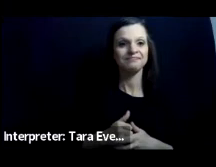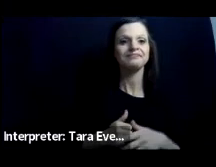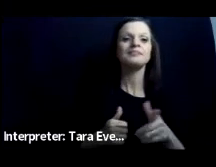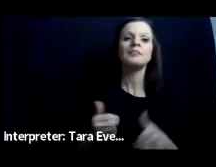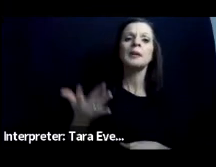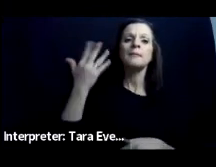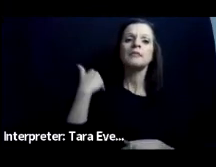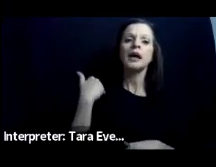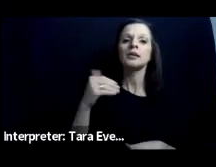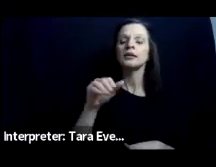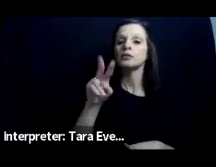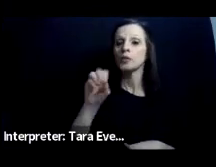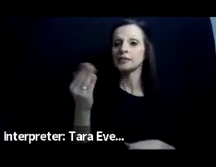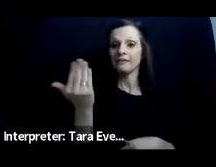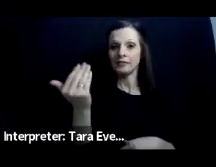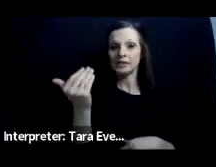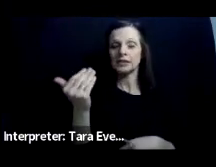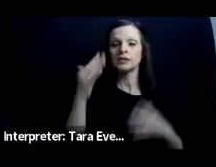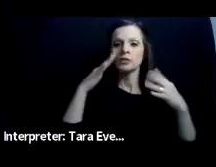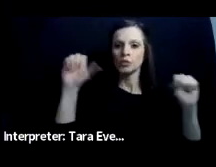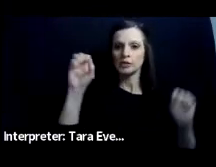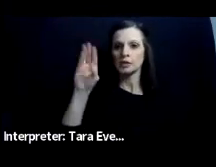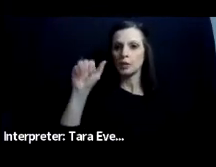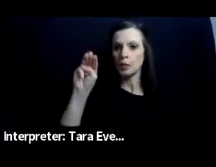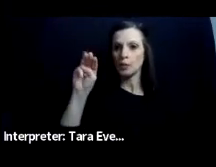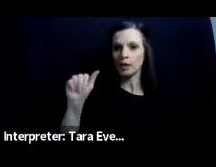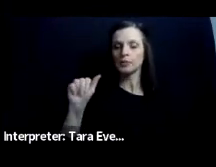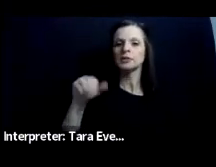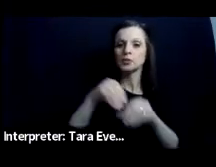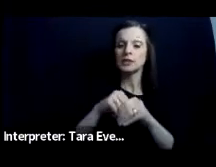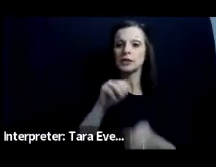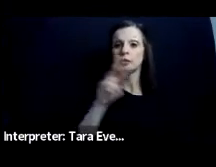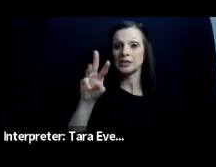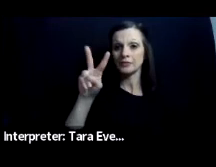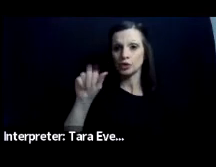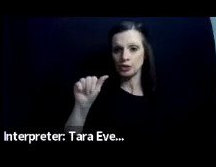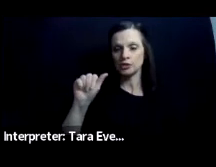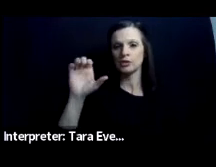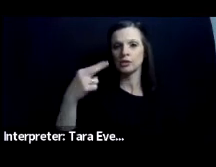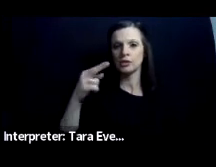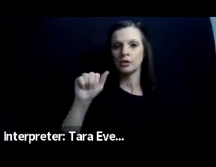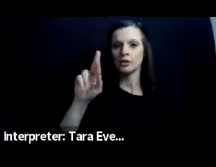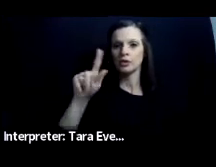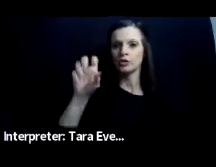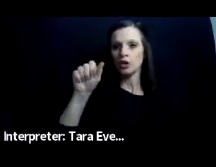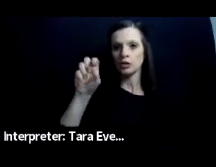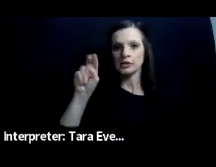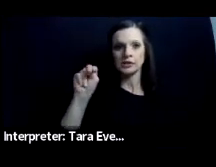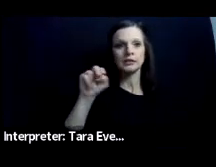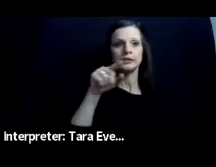in Charleston, West Virginia, and made this observation that we can't fight this epidemic without removing